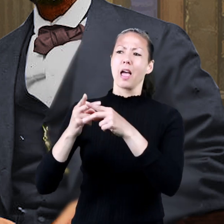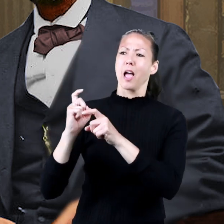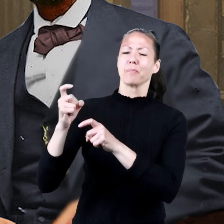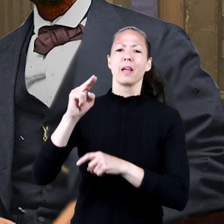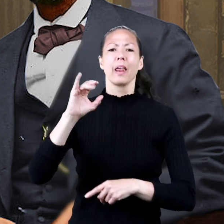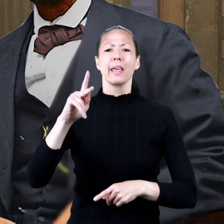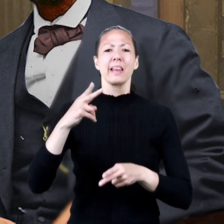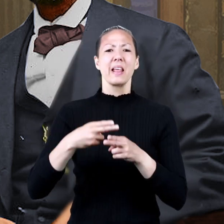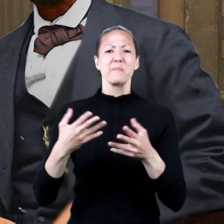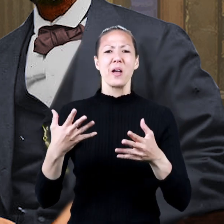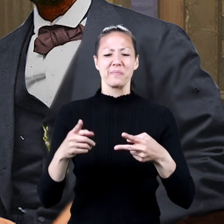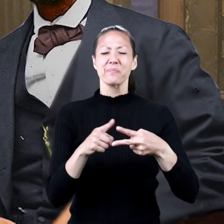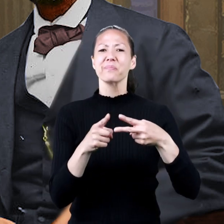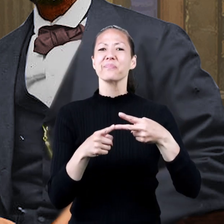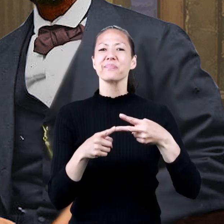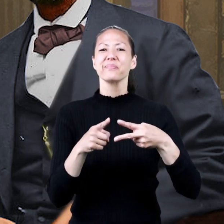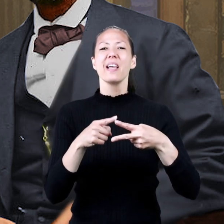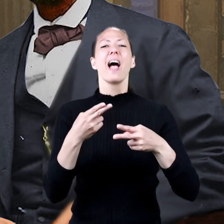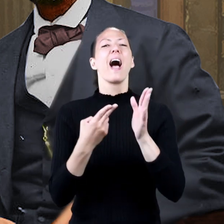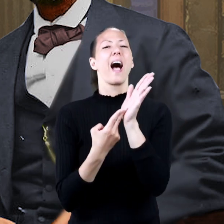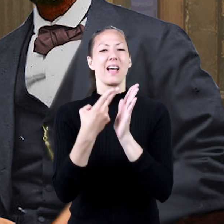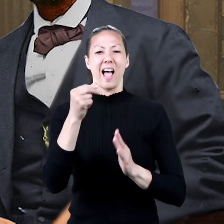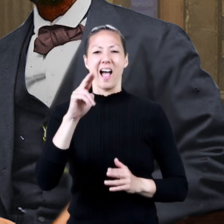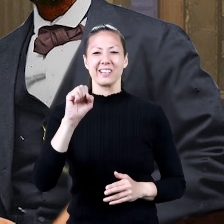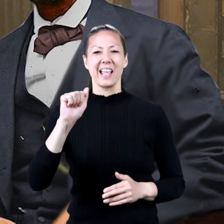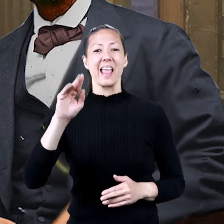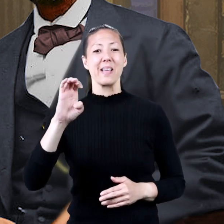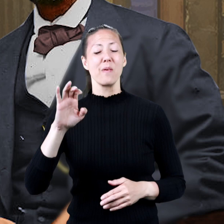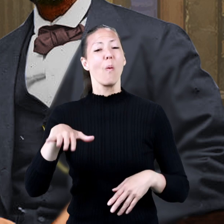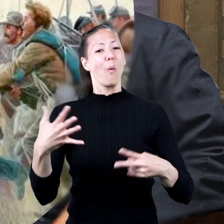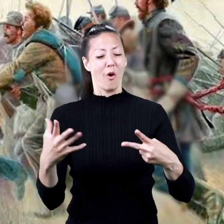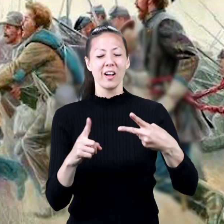Honest Abe or the Great Emancipator.